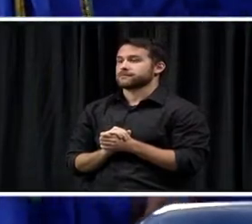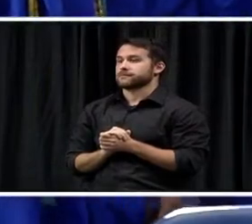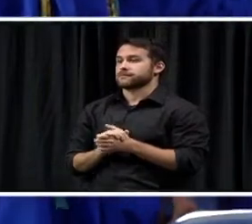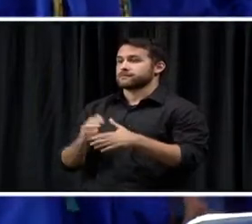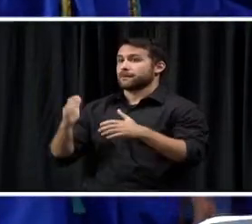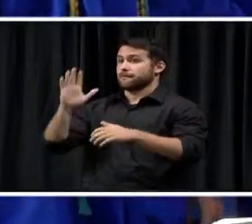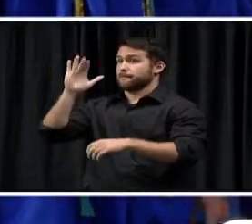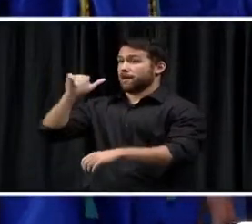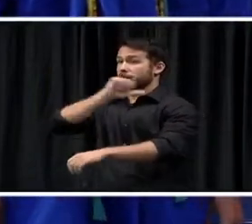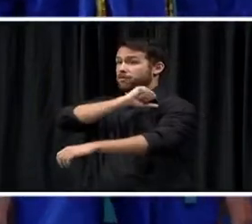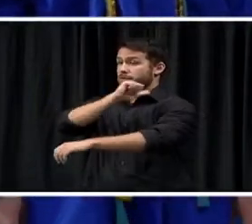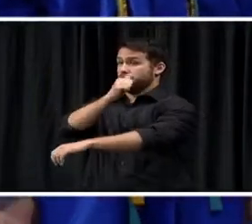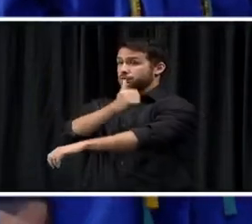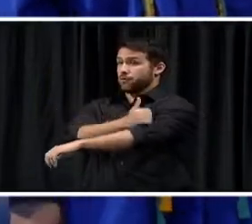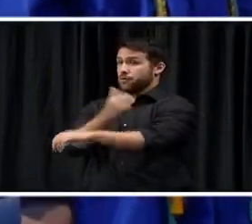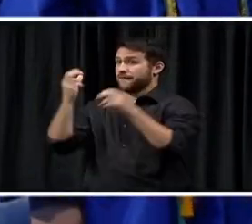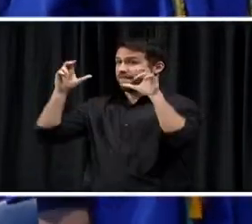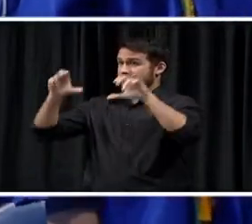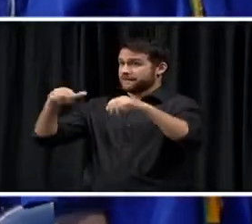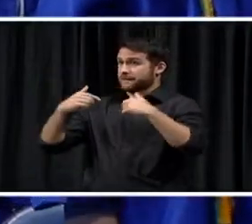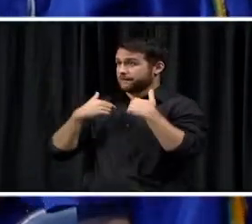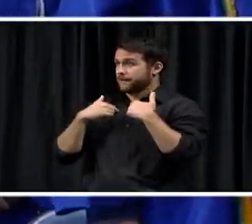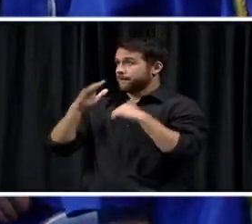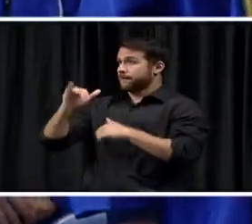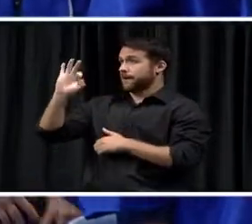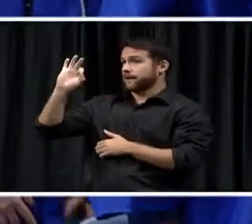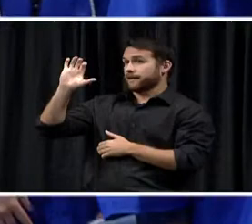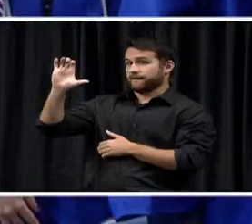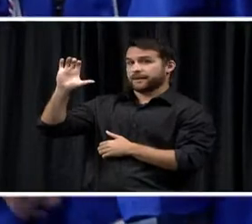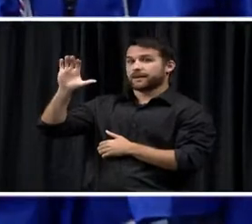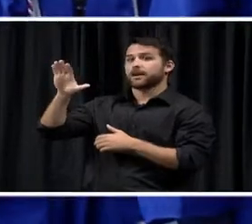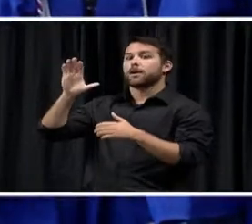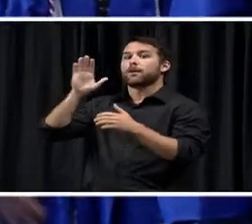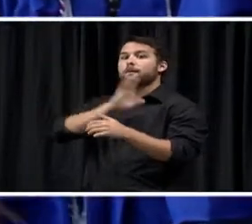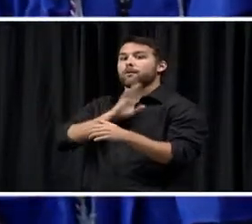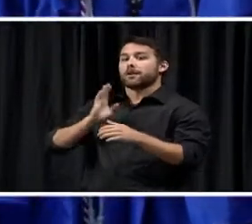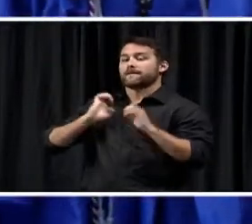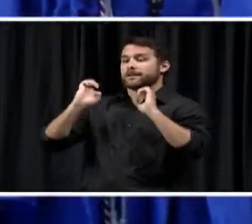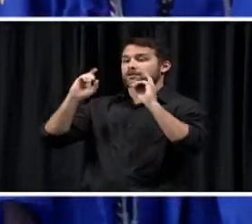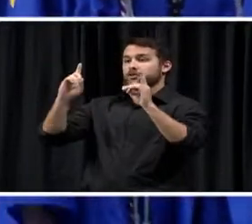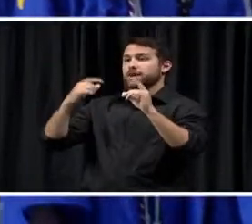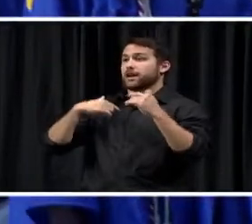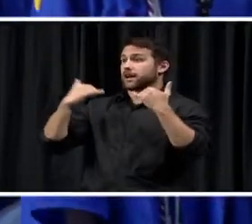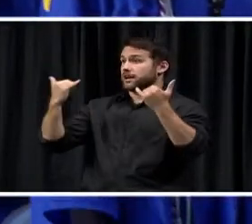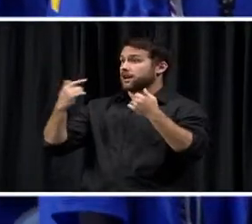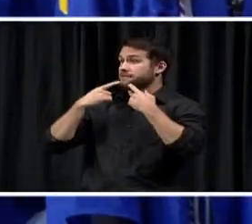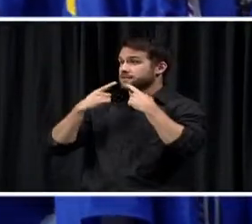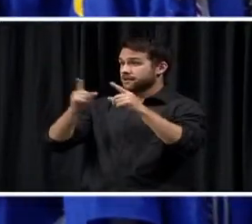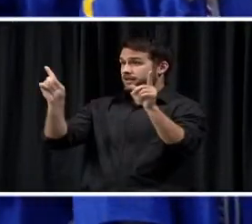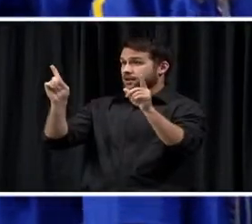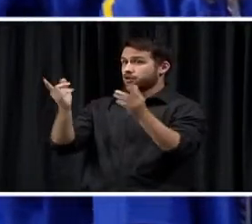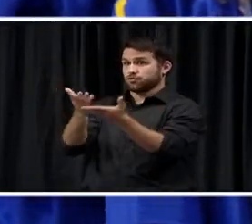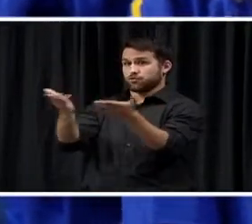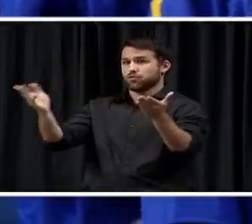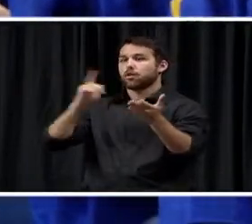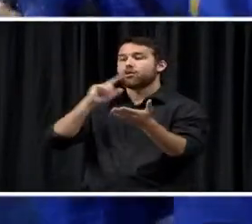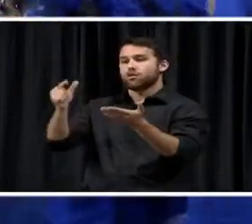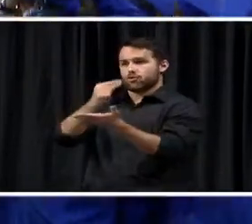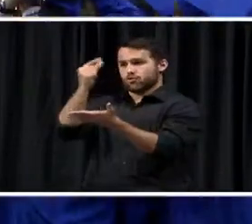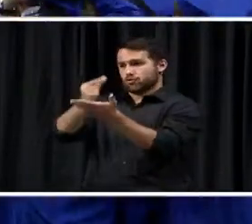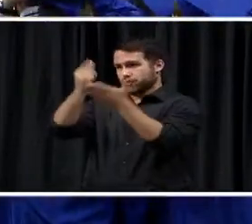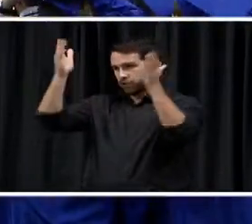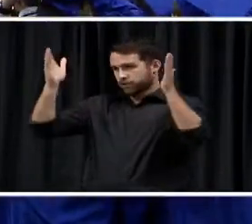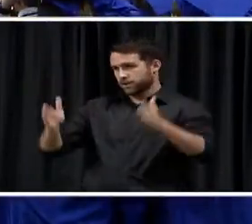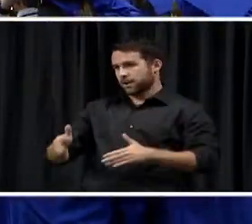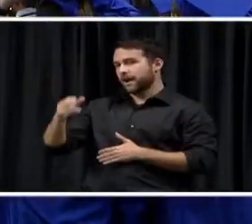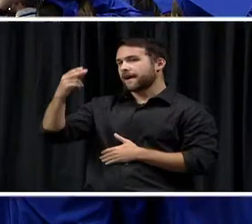by the authority invested in me by the Fayette County Board of Education, I hereby declare that you are graduates